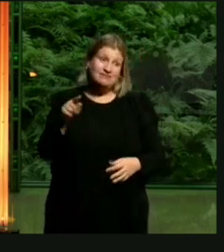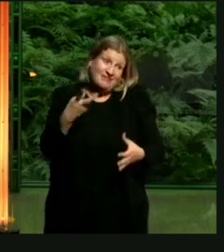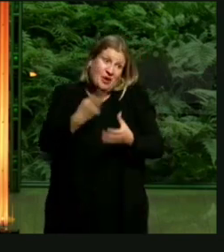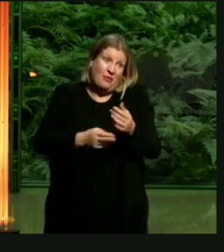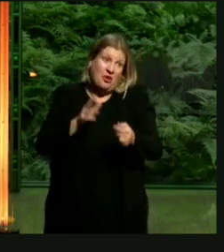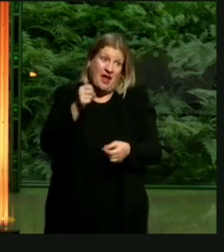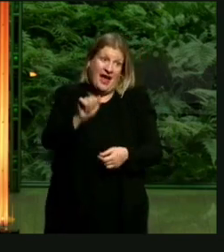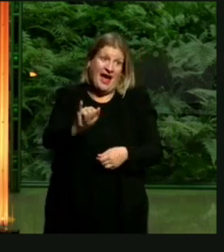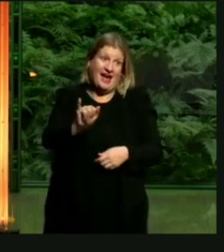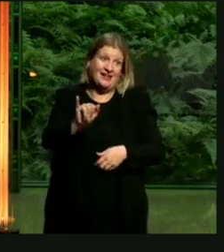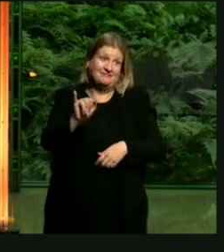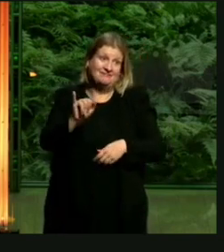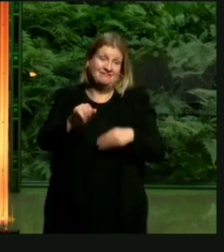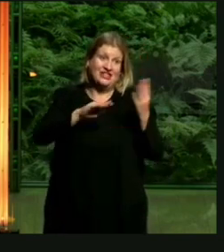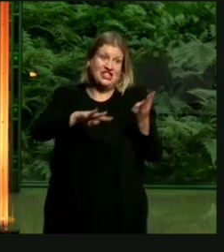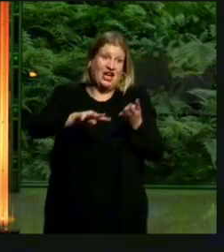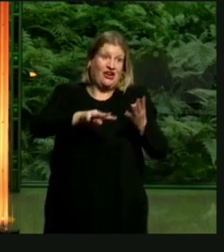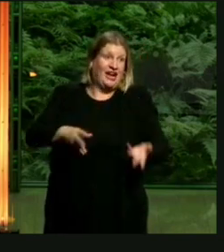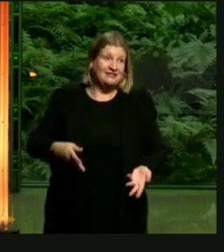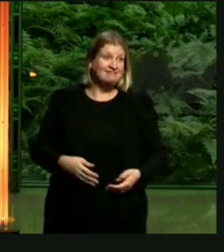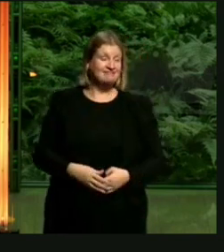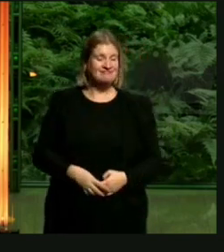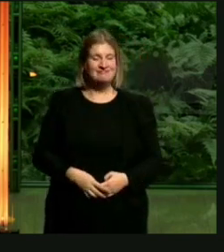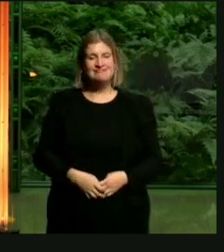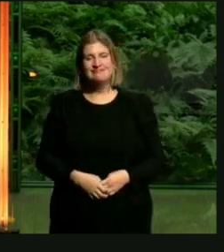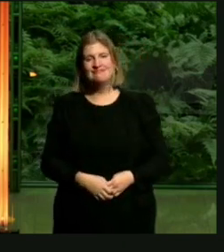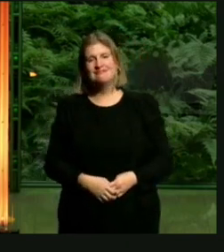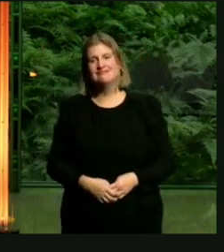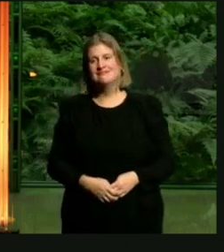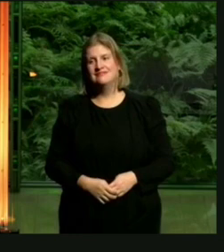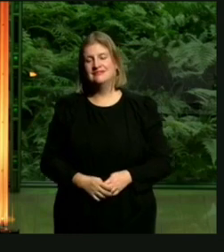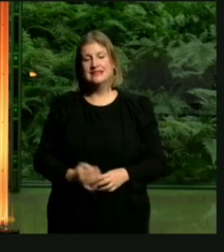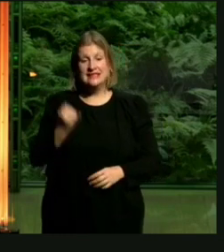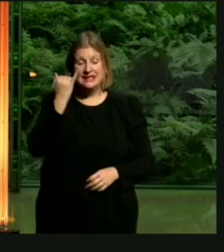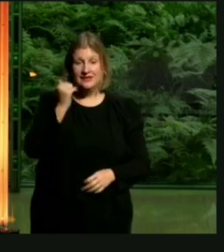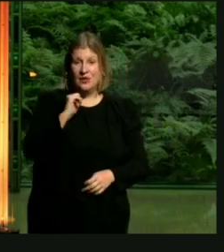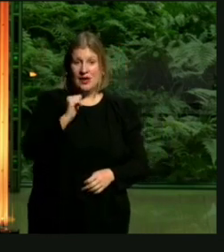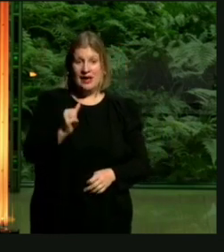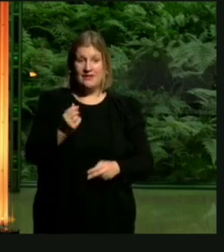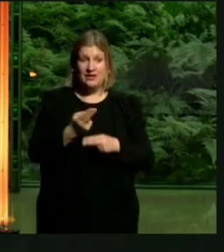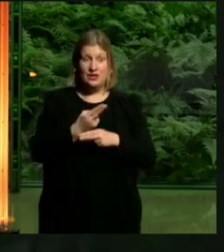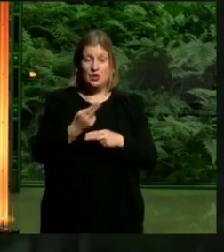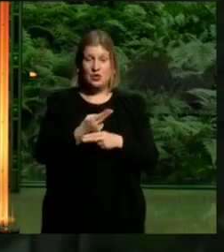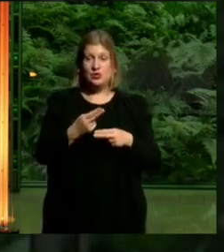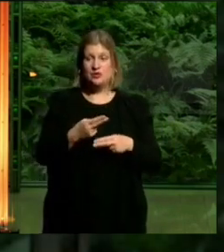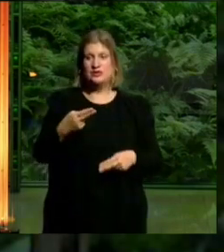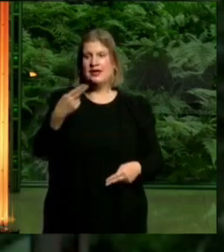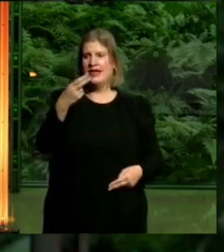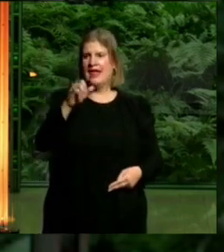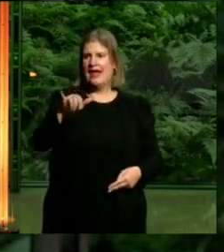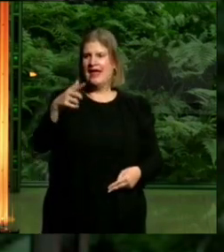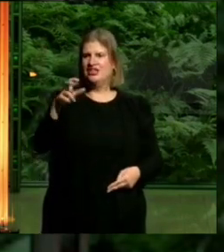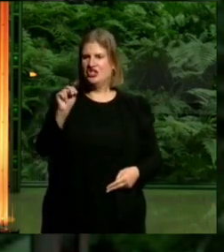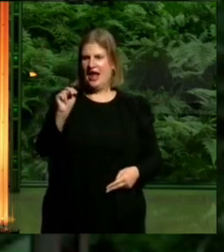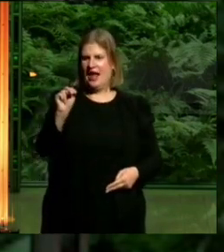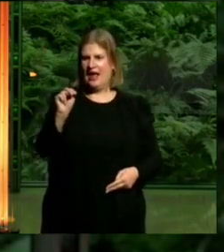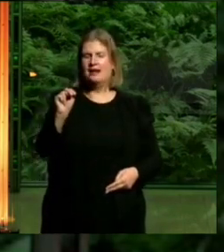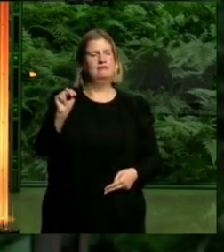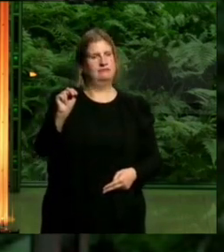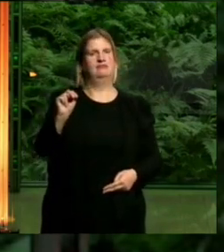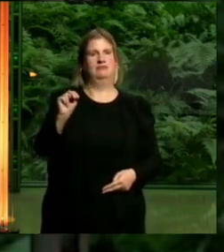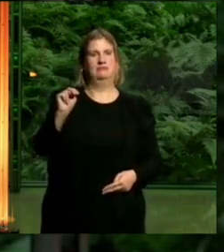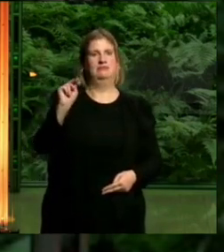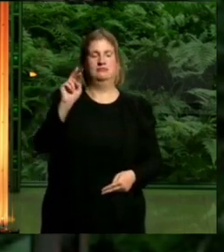AI generated. I gave it, so if you guys have not used this tool, HeyGen is like the gimmicky tool that does this, where you give